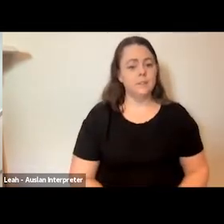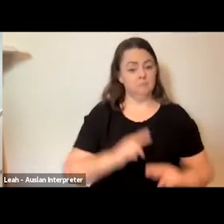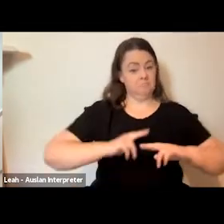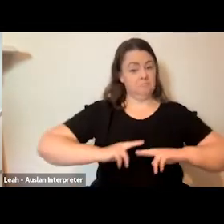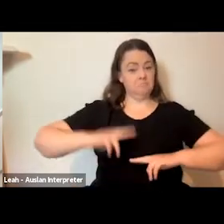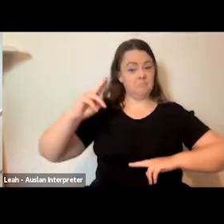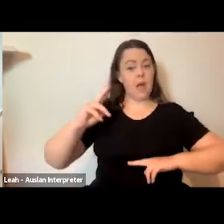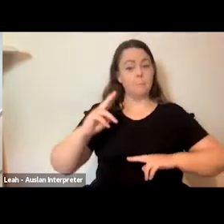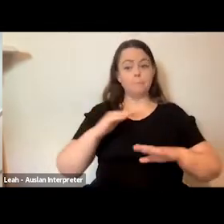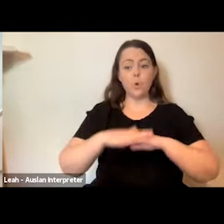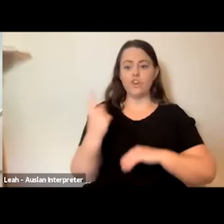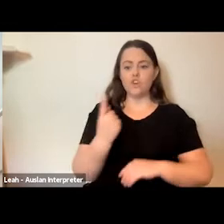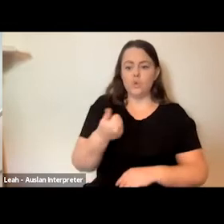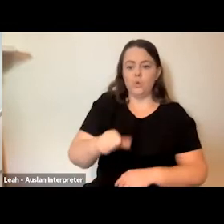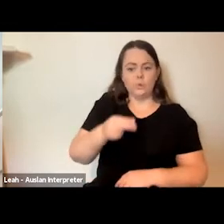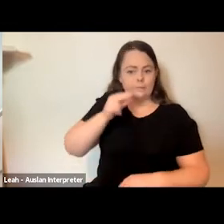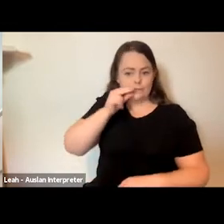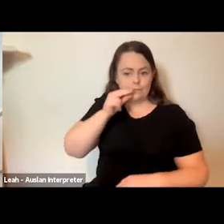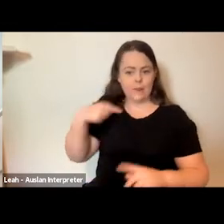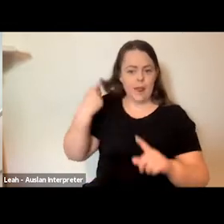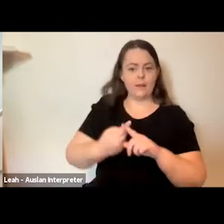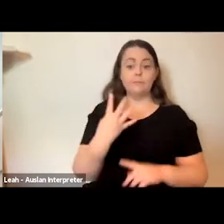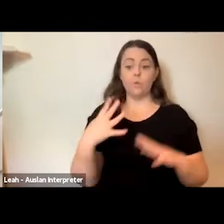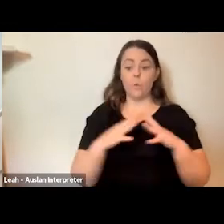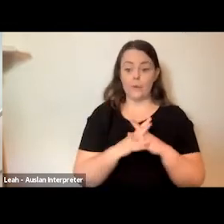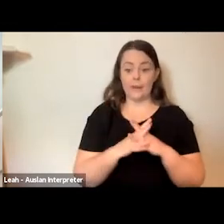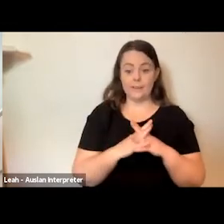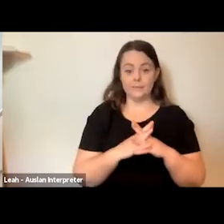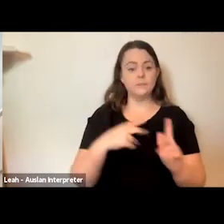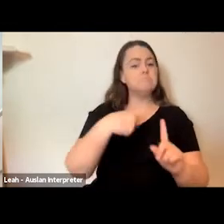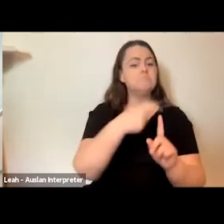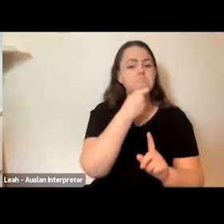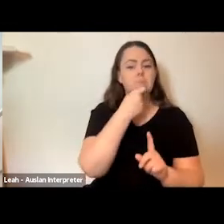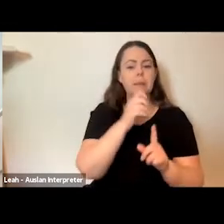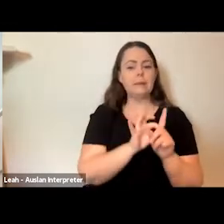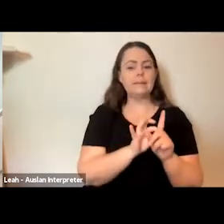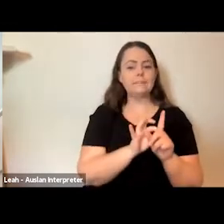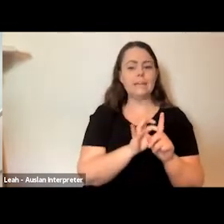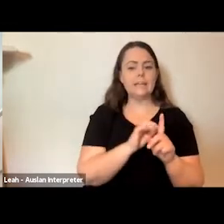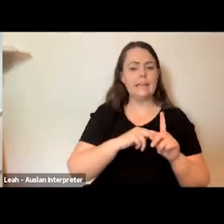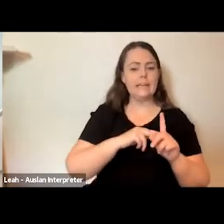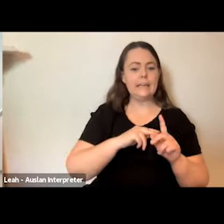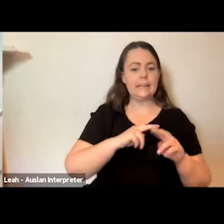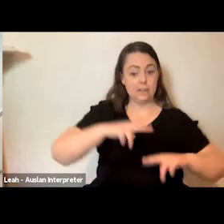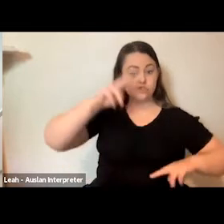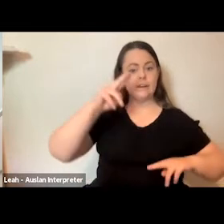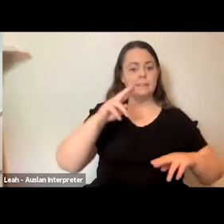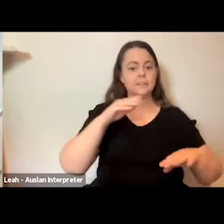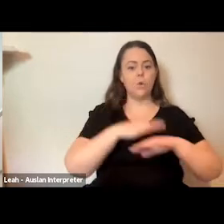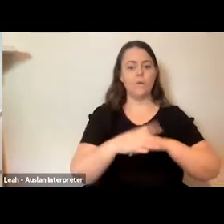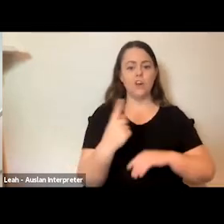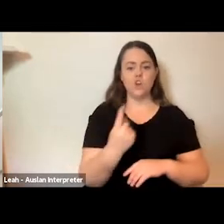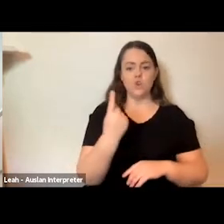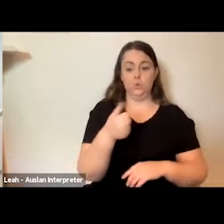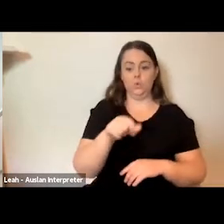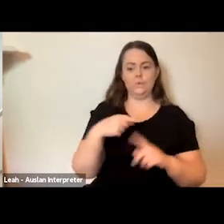4 weeks. And we also saw kind of an increase in those reporting that their use of e-cigarettes had increased in the